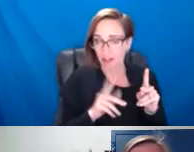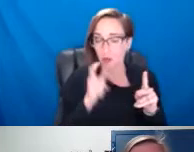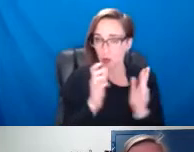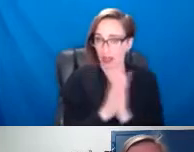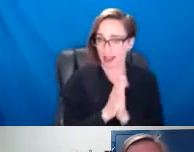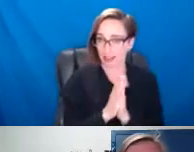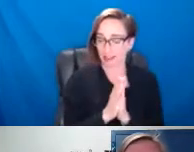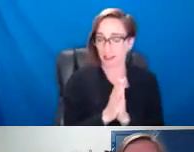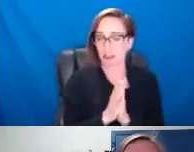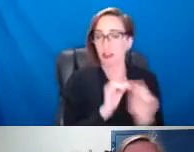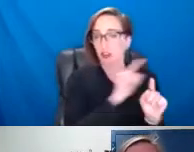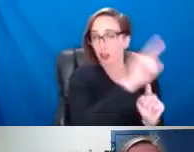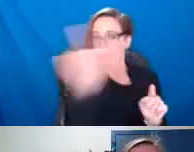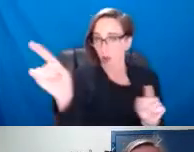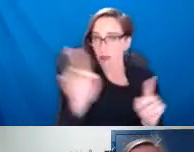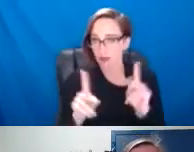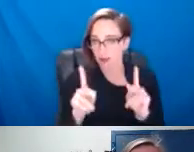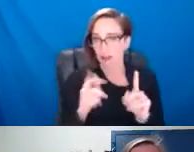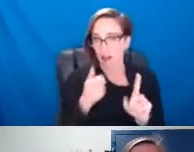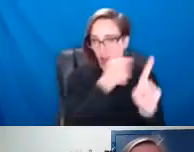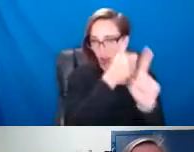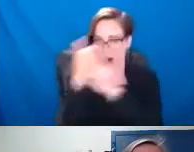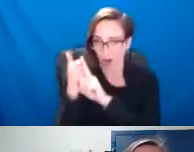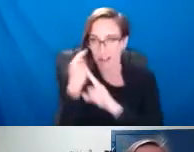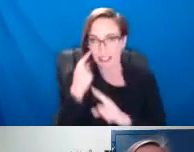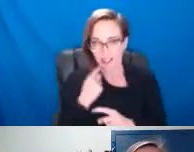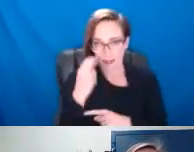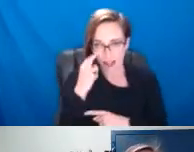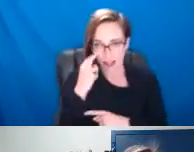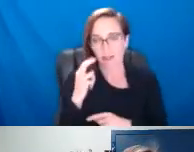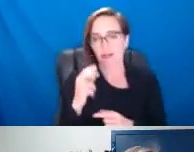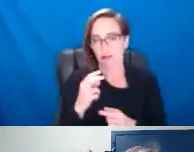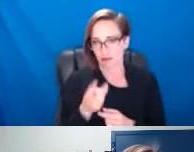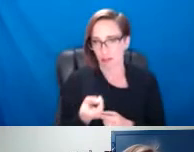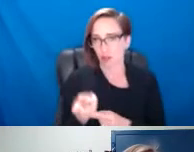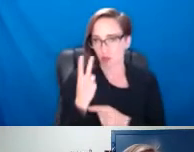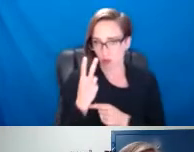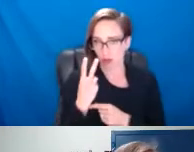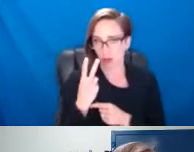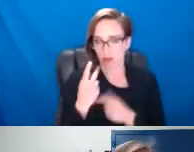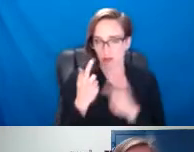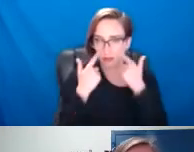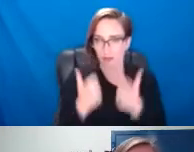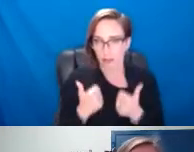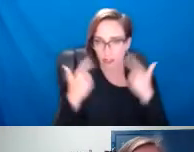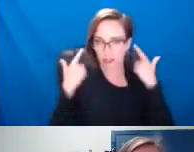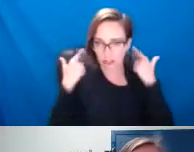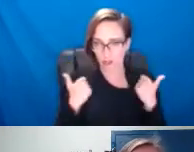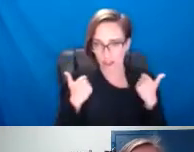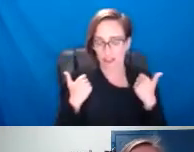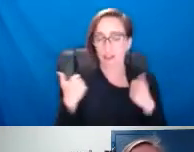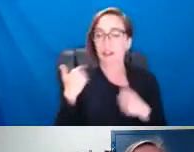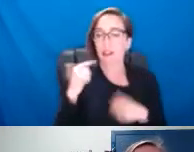these individuals are deafblind. They have to have the dual sensory loss. And what we would do was we would set up a virtual